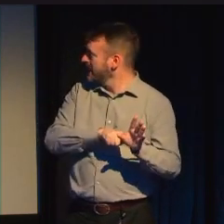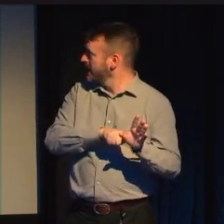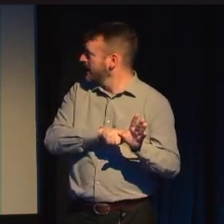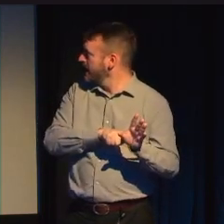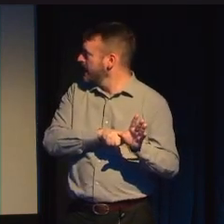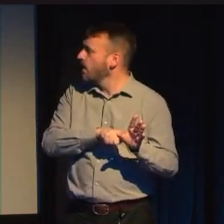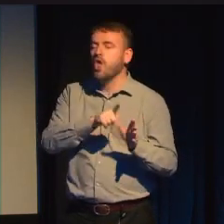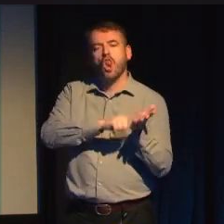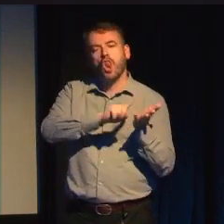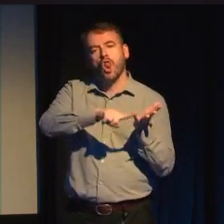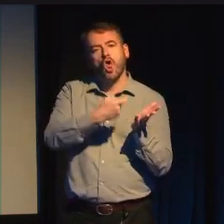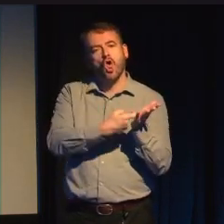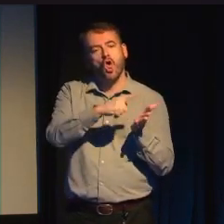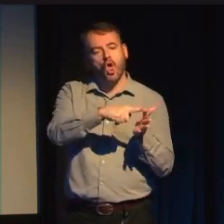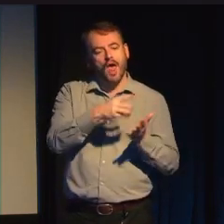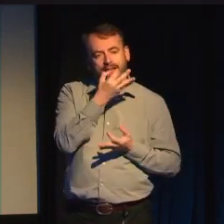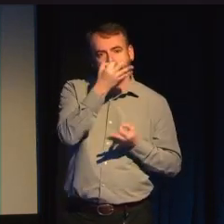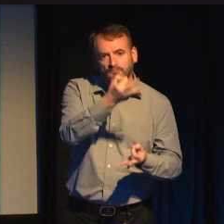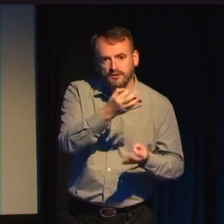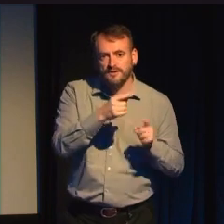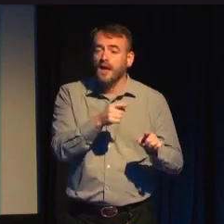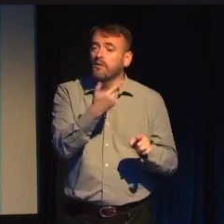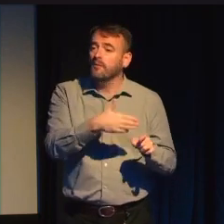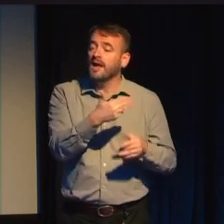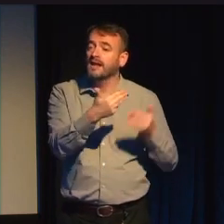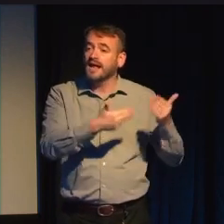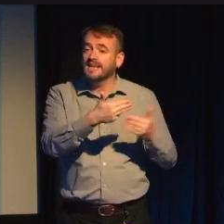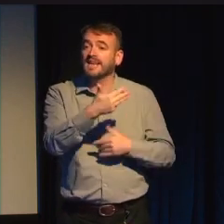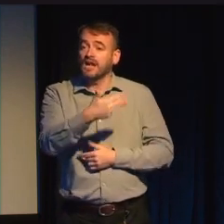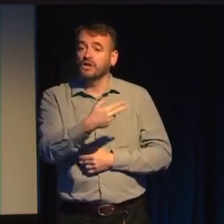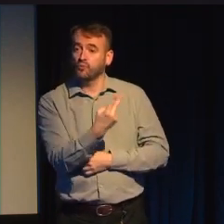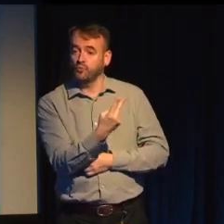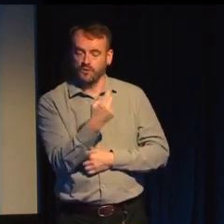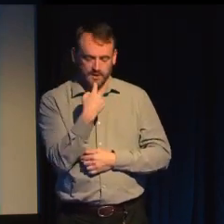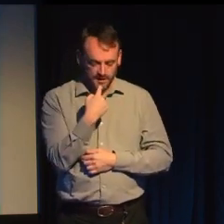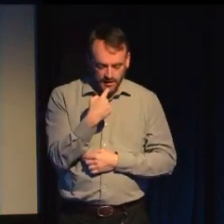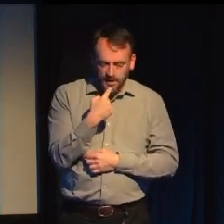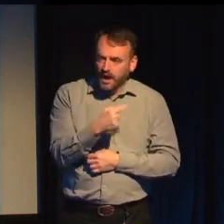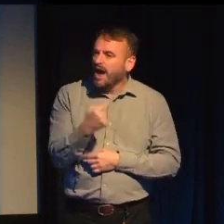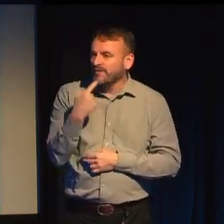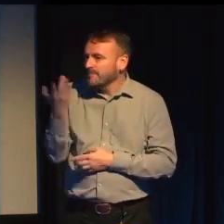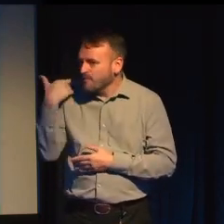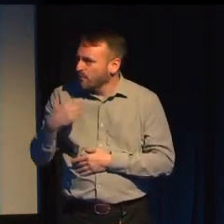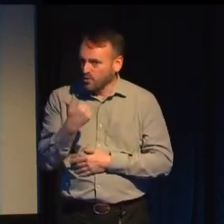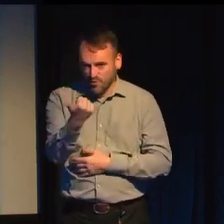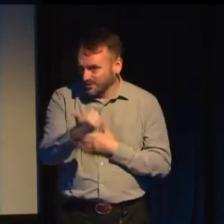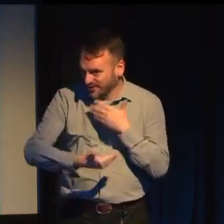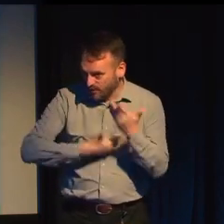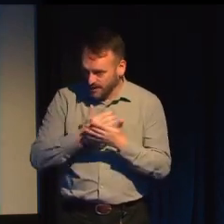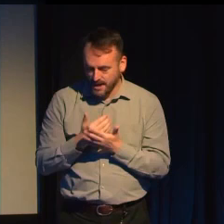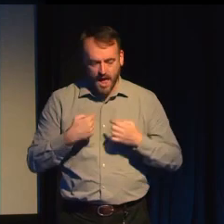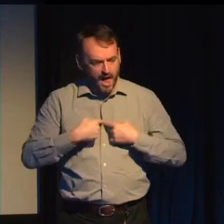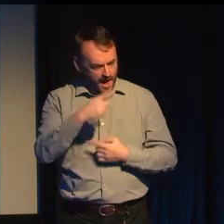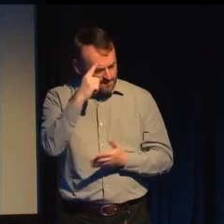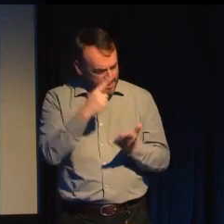1992. I don't actually have time, but I'd love to tell you, I've said this, but it's a great story. I believe at Revolution, and